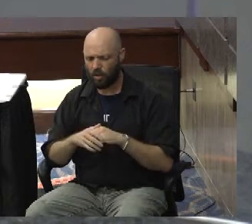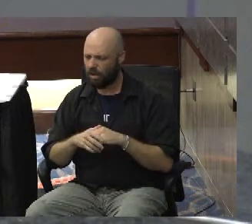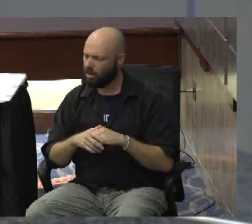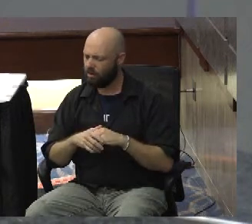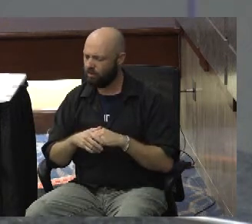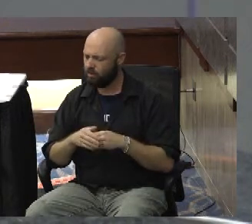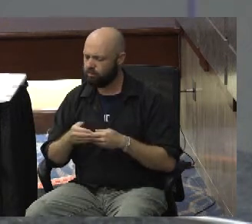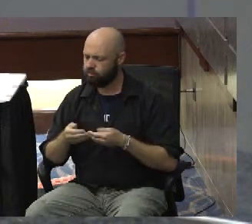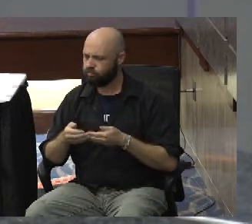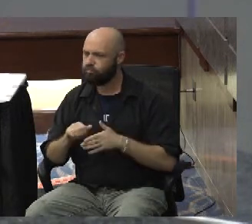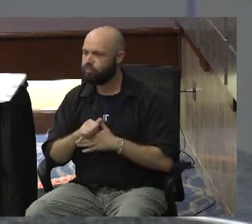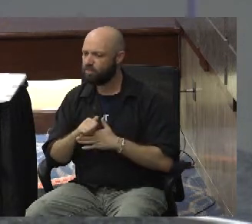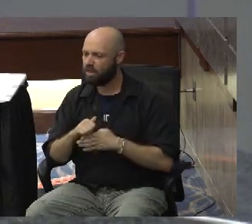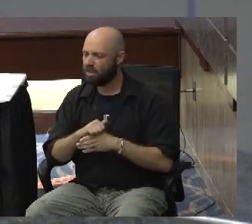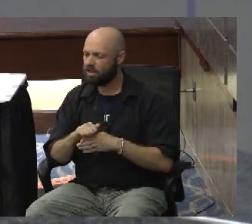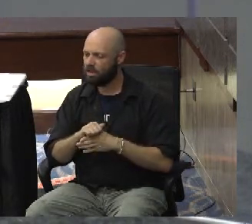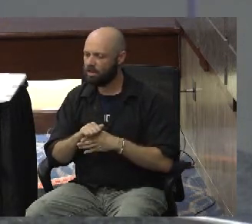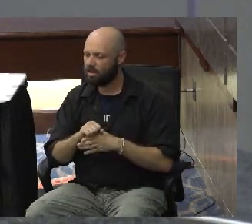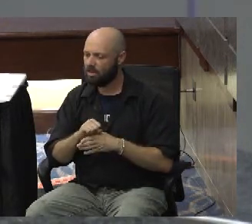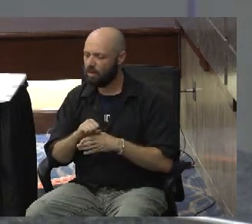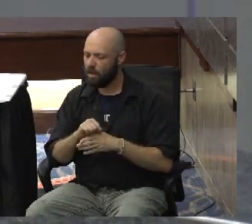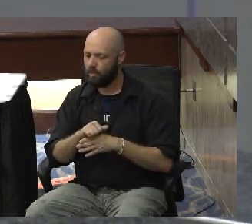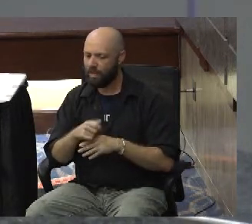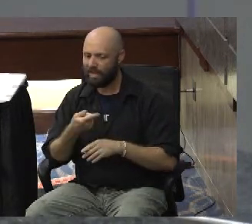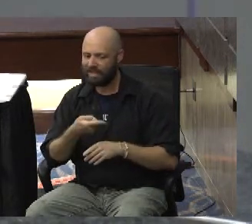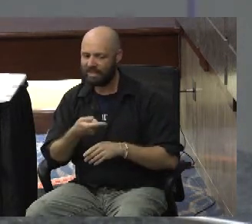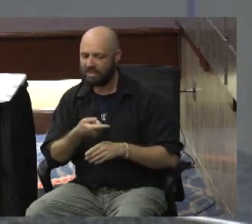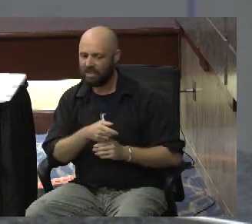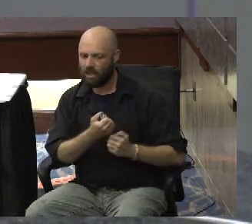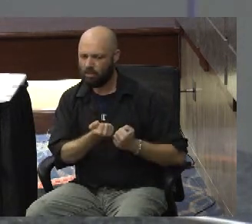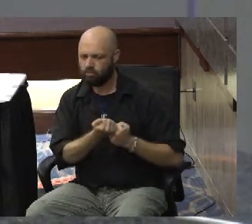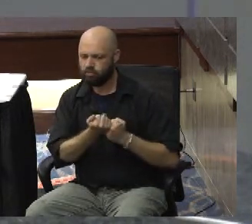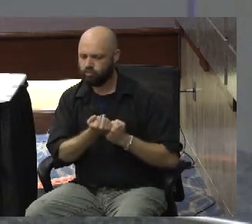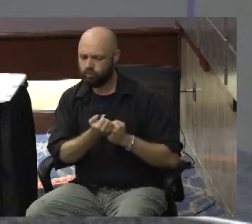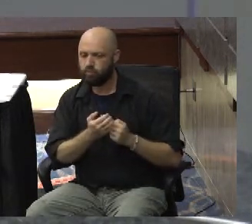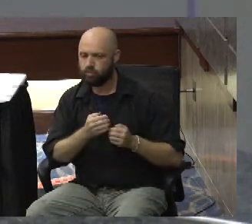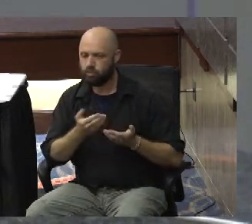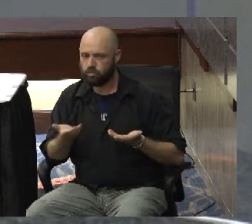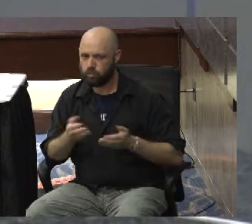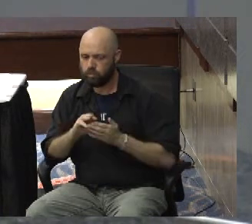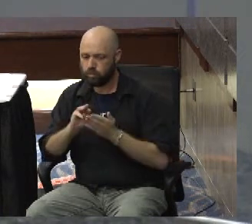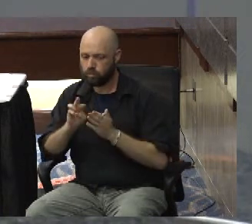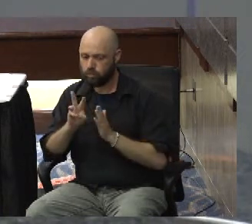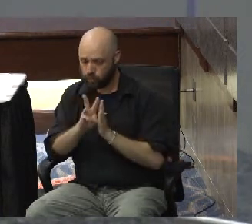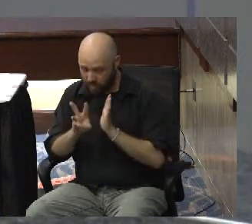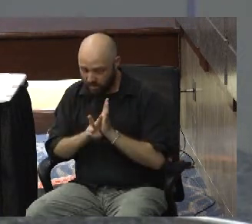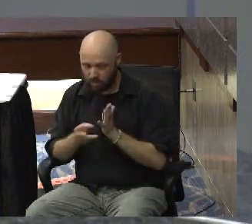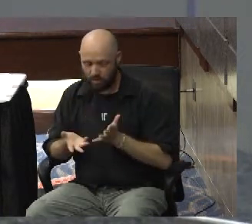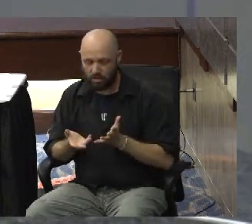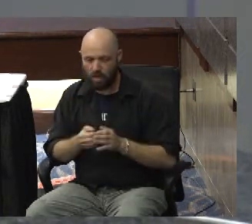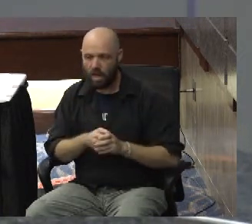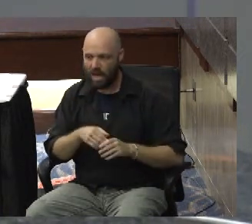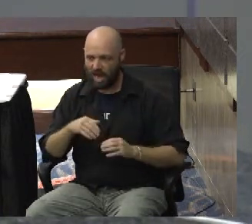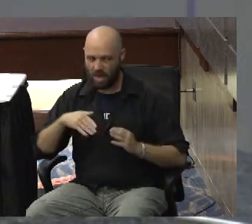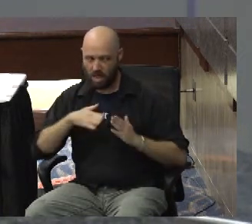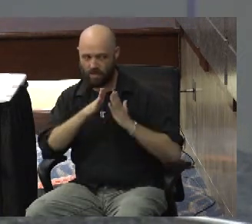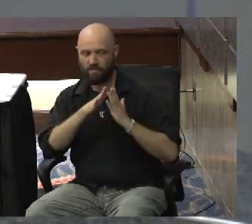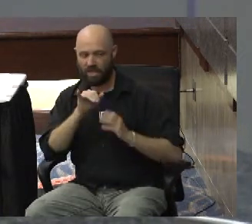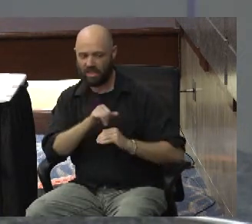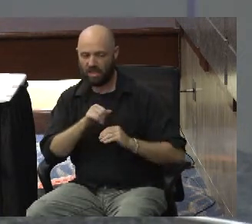grant because I believe this will benefit Waco and that Mars Wrigley is substantively addressing this issue in a proactive and comprehensive